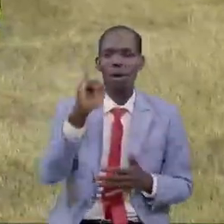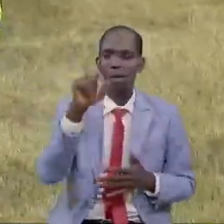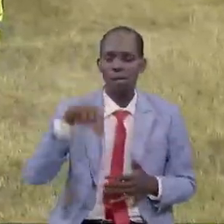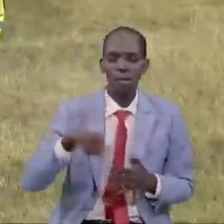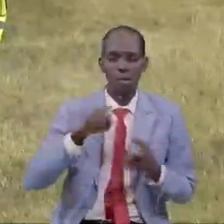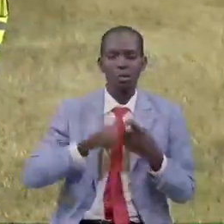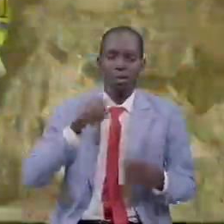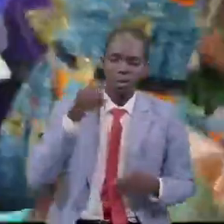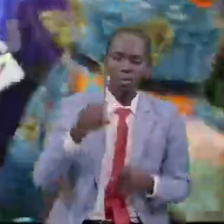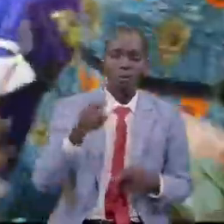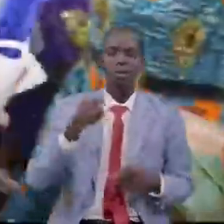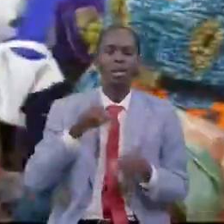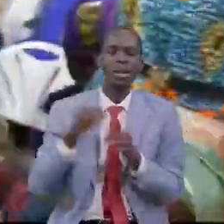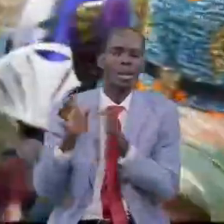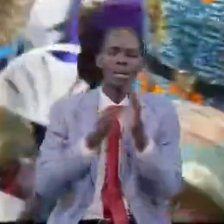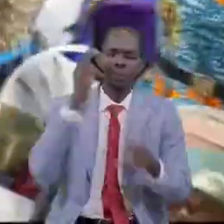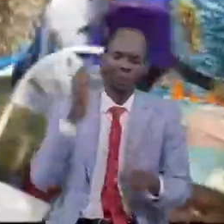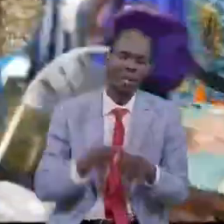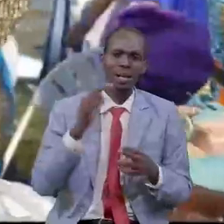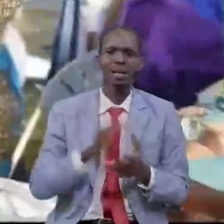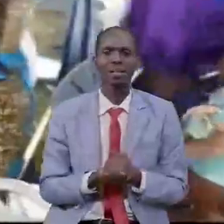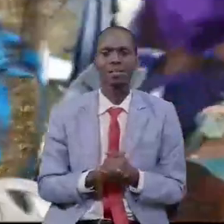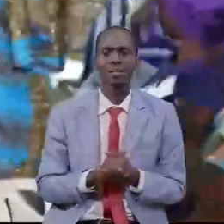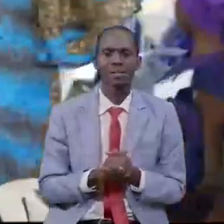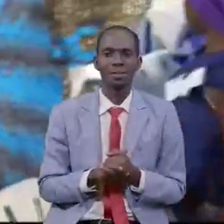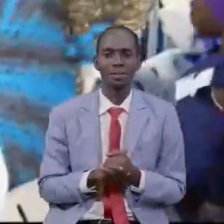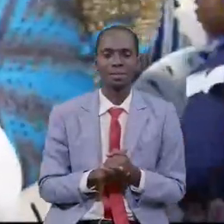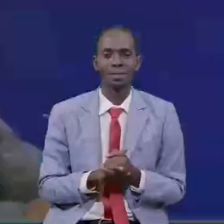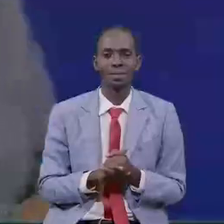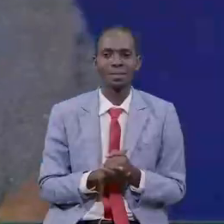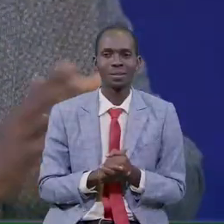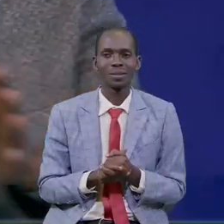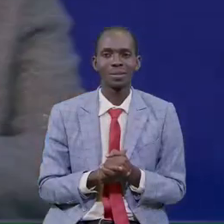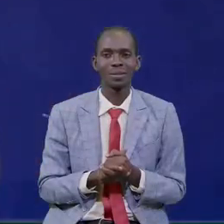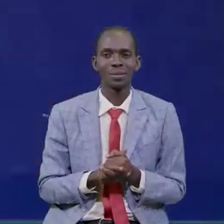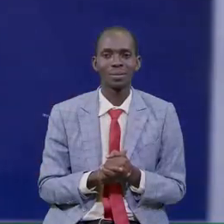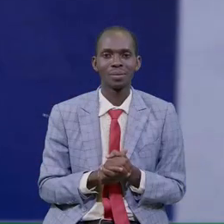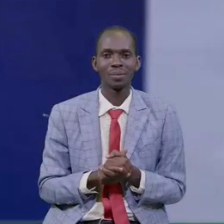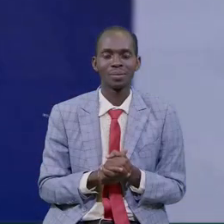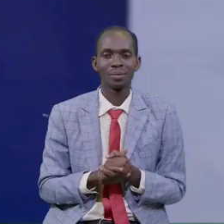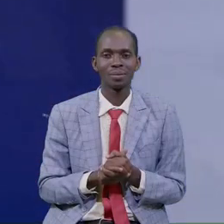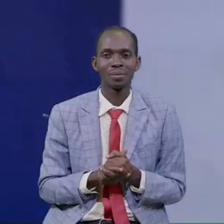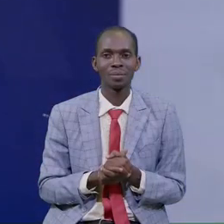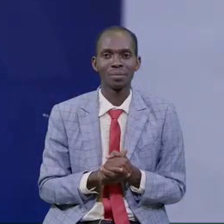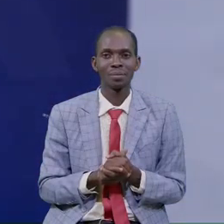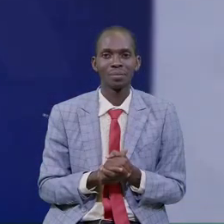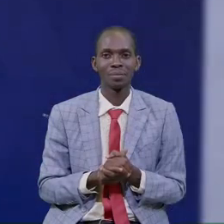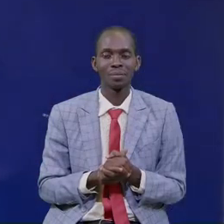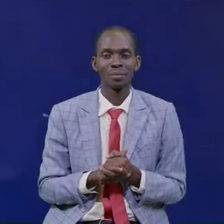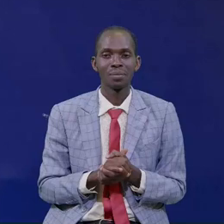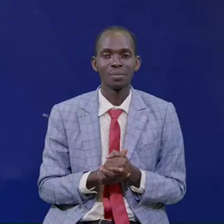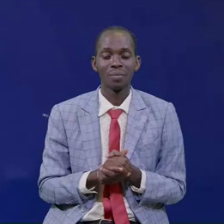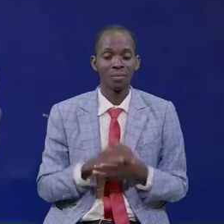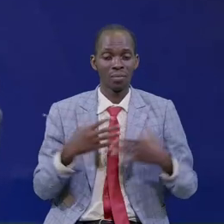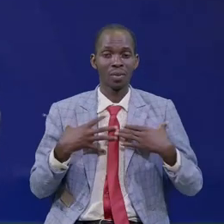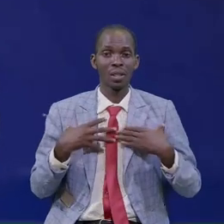Jesus' name. Quotient intellectuel au nom de Jésus-Christ. Healing will